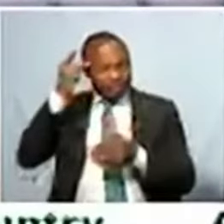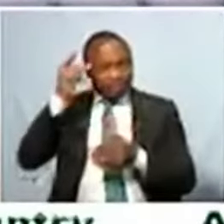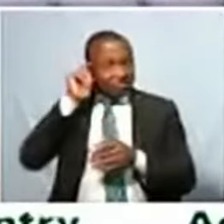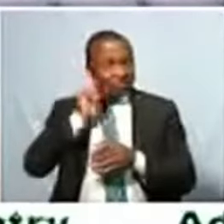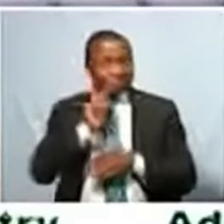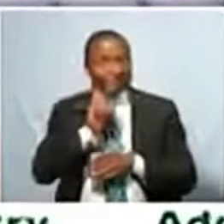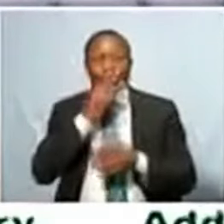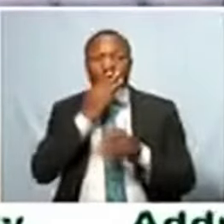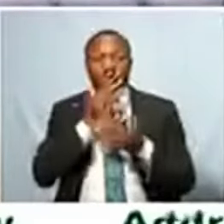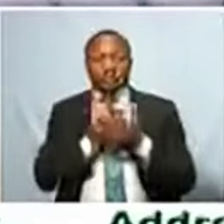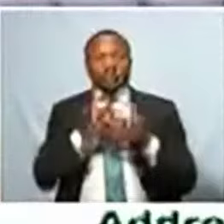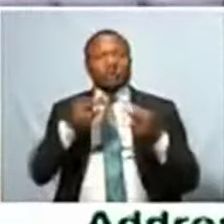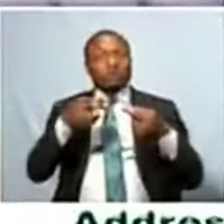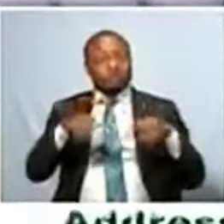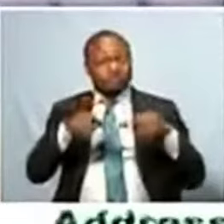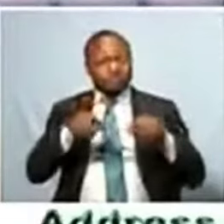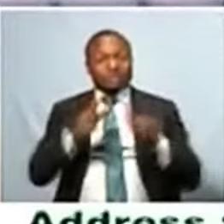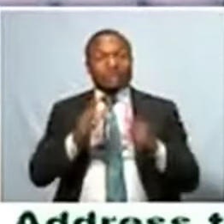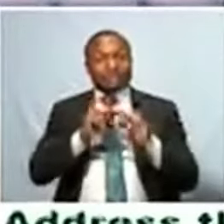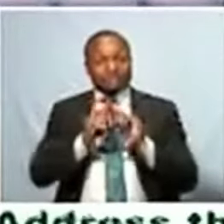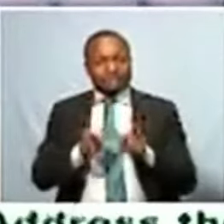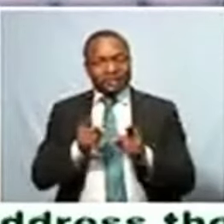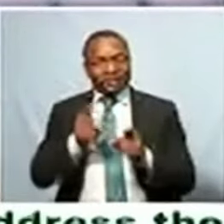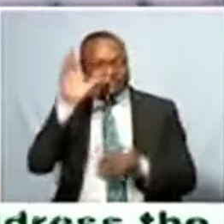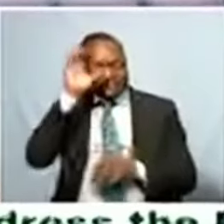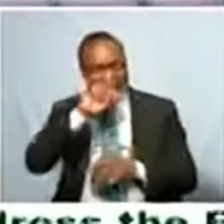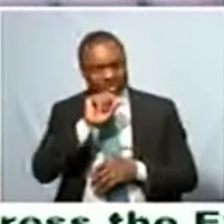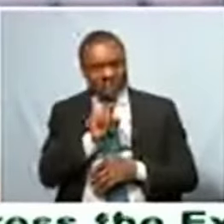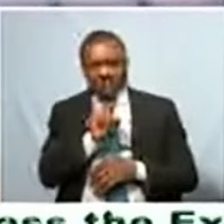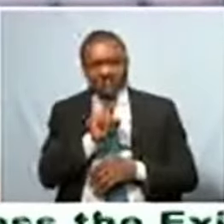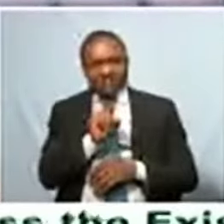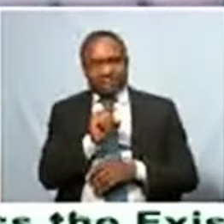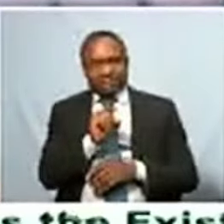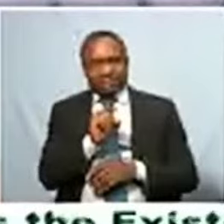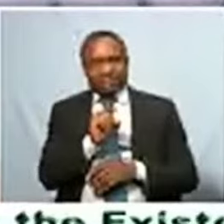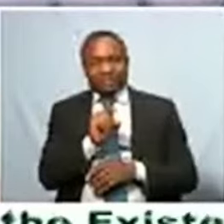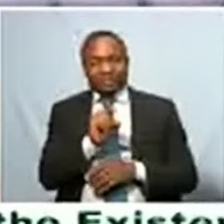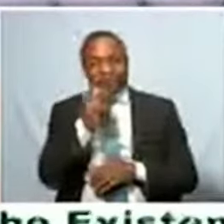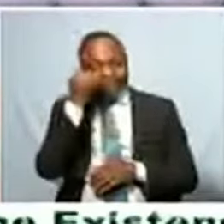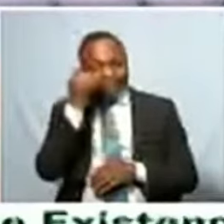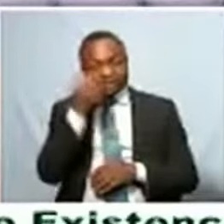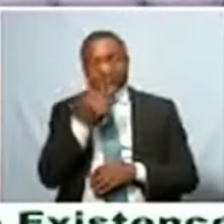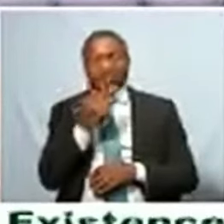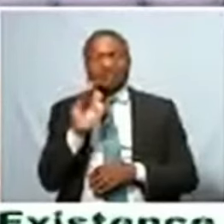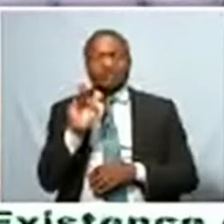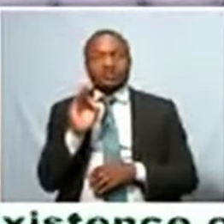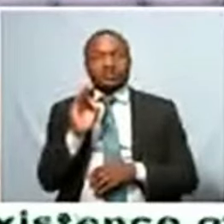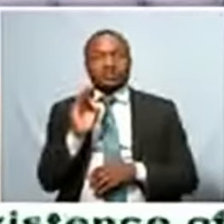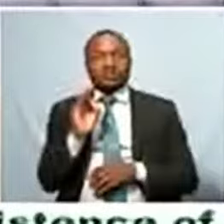know he's a very good researcher, but I suspect that he could have been thrown off guard when it comes to